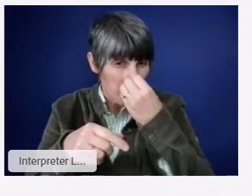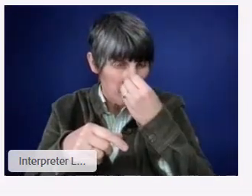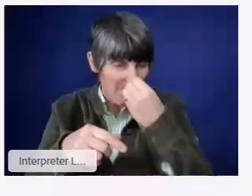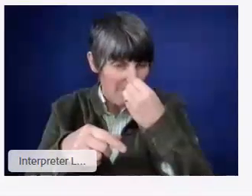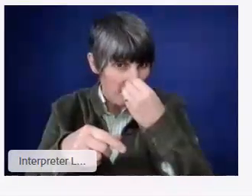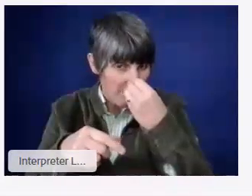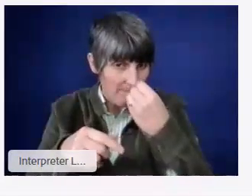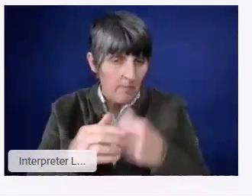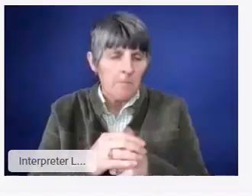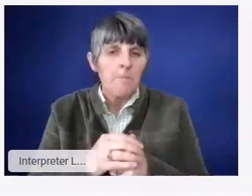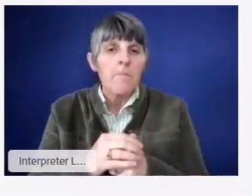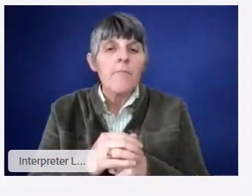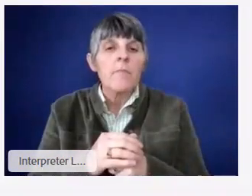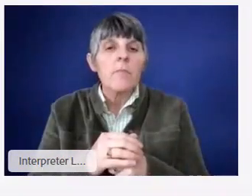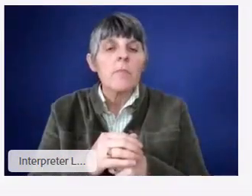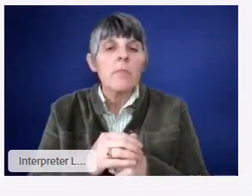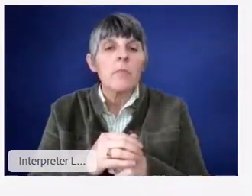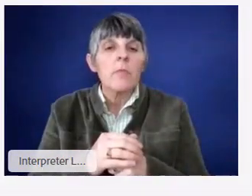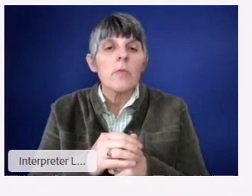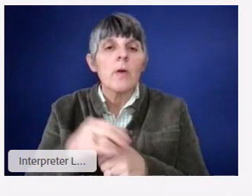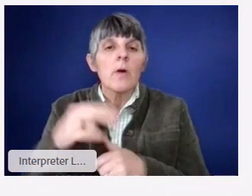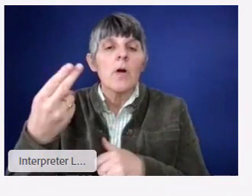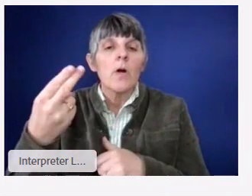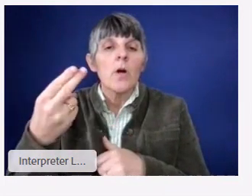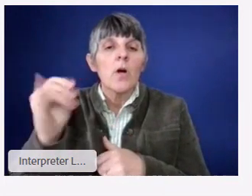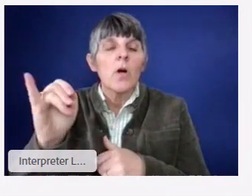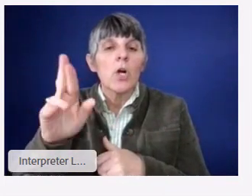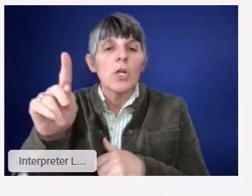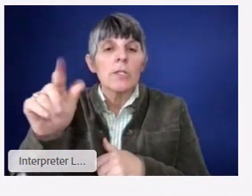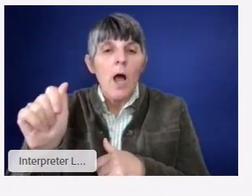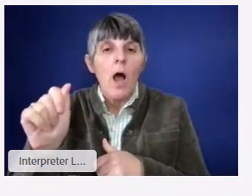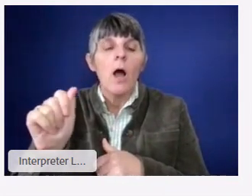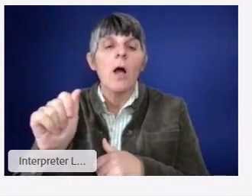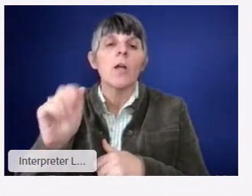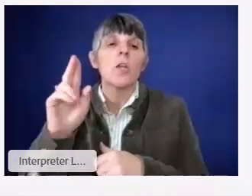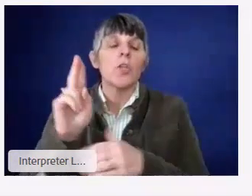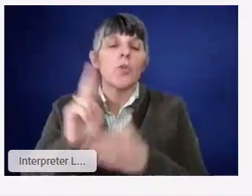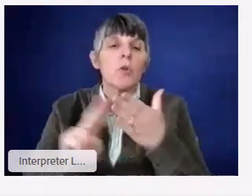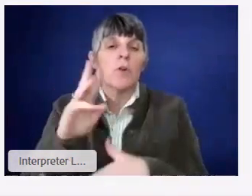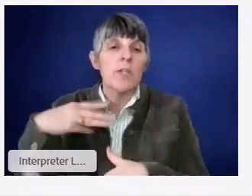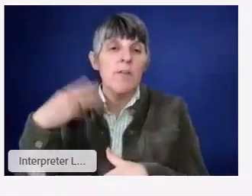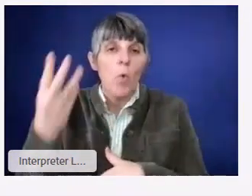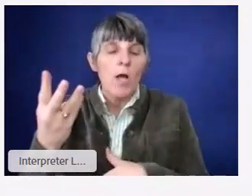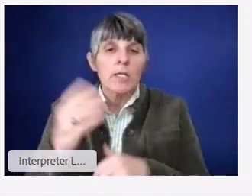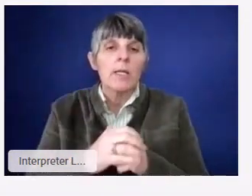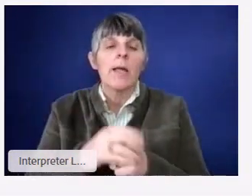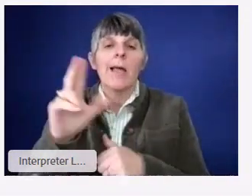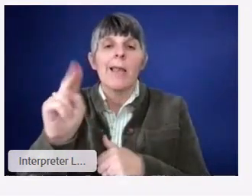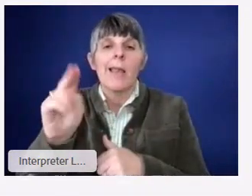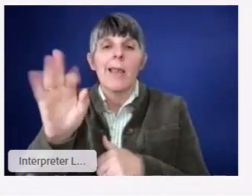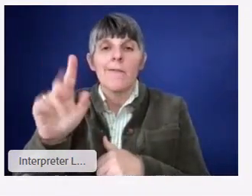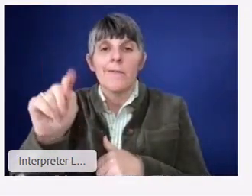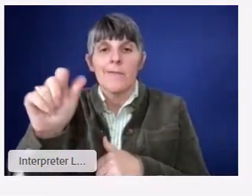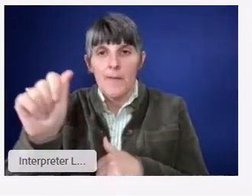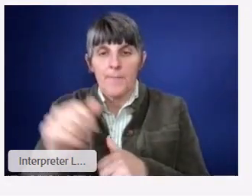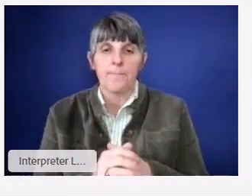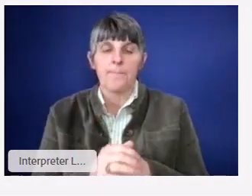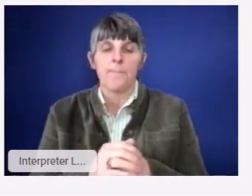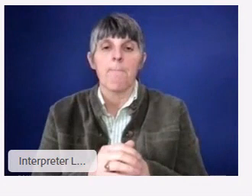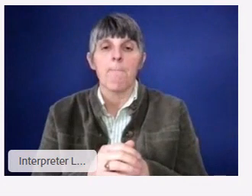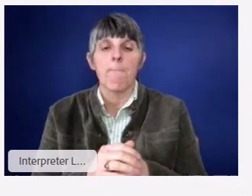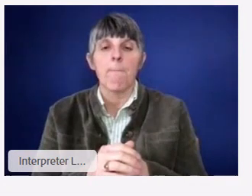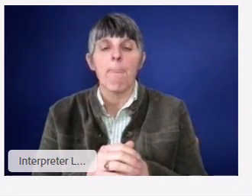HERTA, University of Washington, UW, and Niagara Frontier Transportation Authority, NFTA,